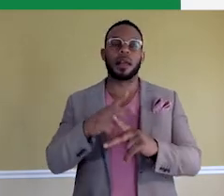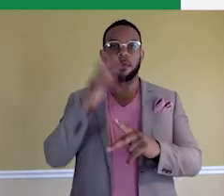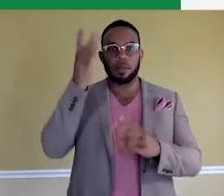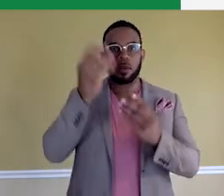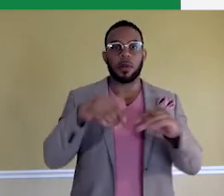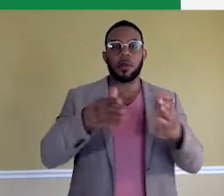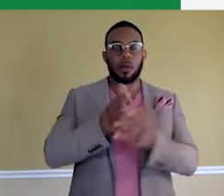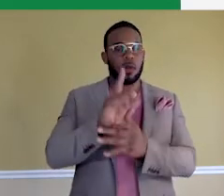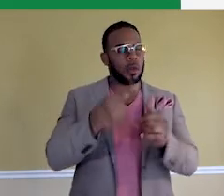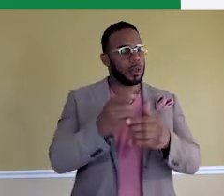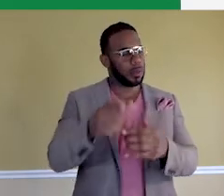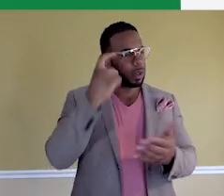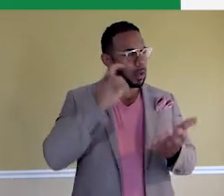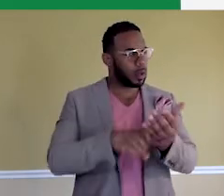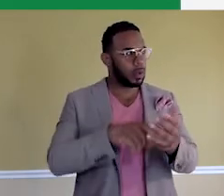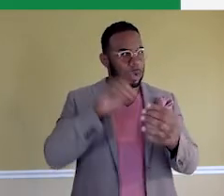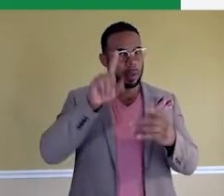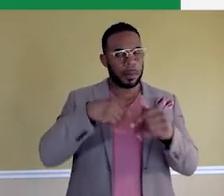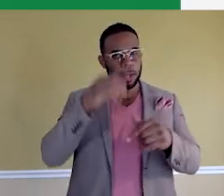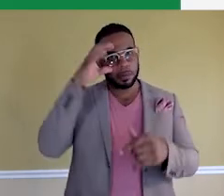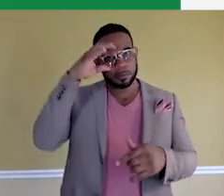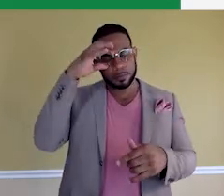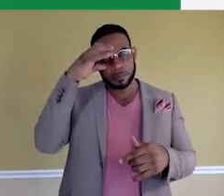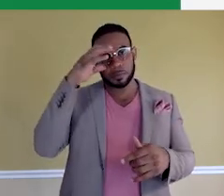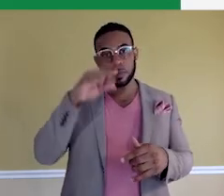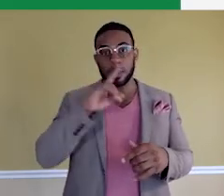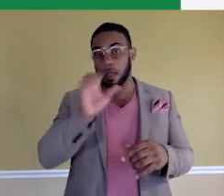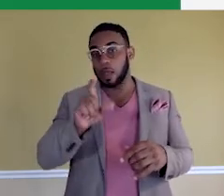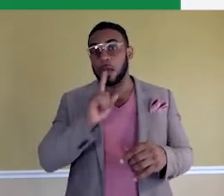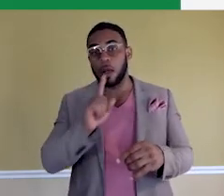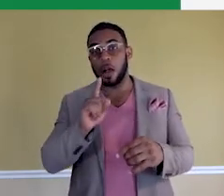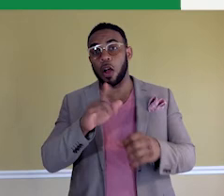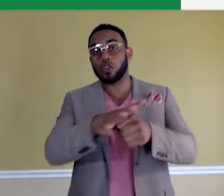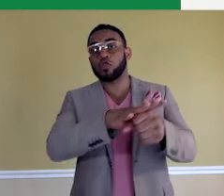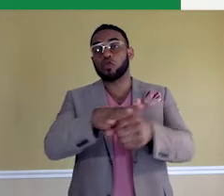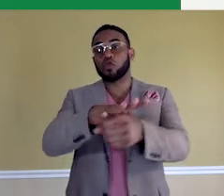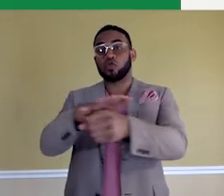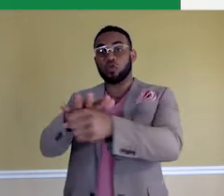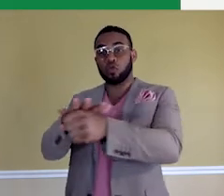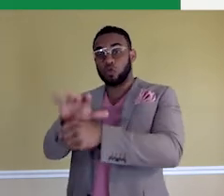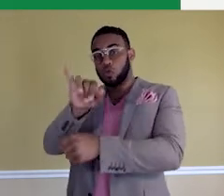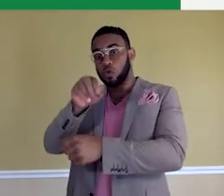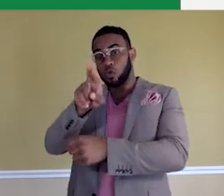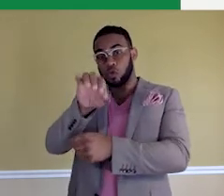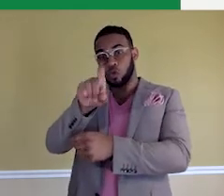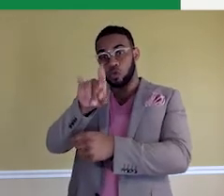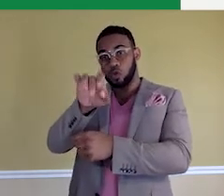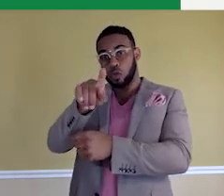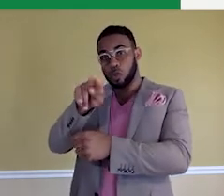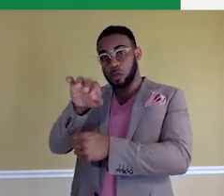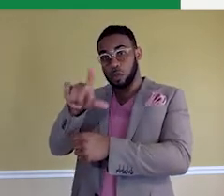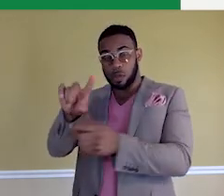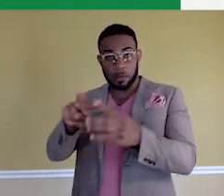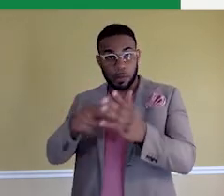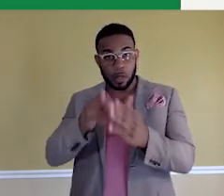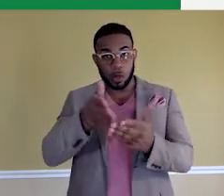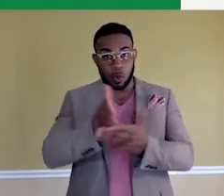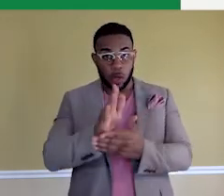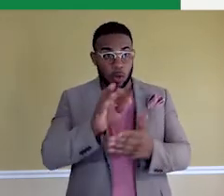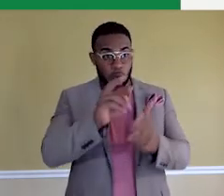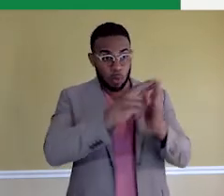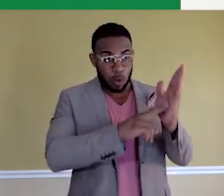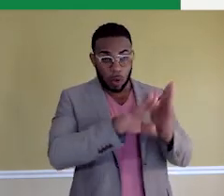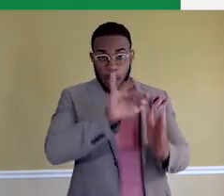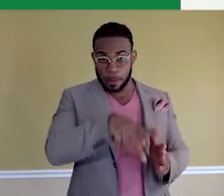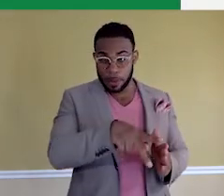rights, but one thing you must note about intellectual property is that they are jurisdictional. That means the rights that you have once you register your